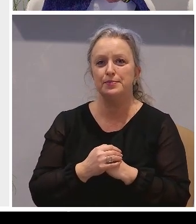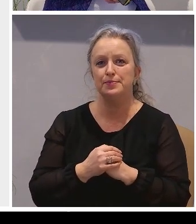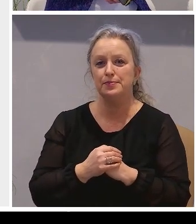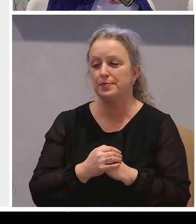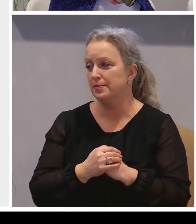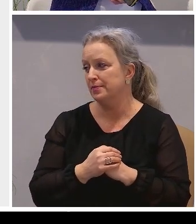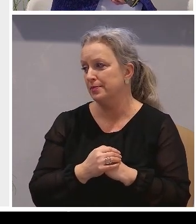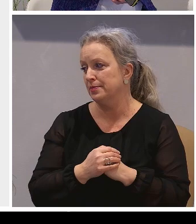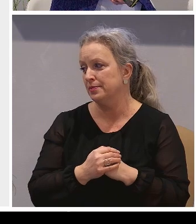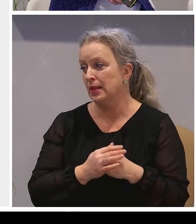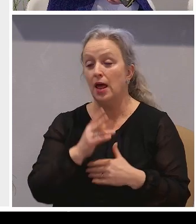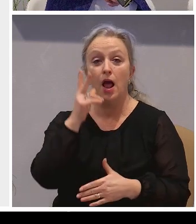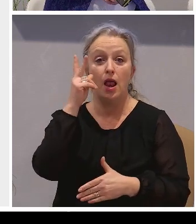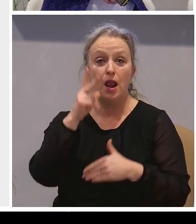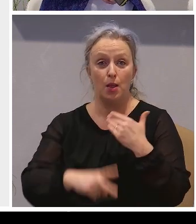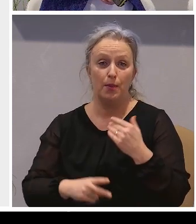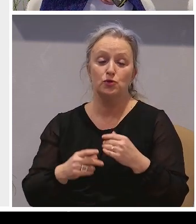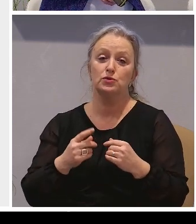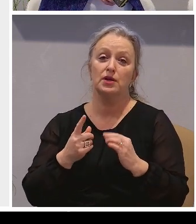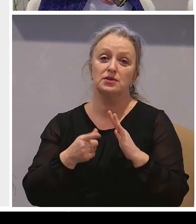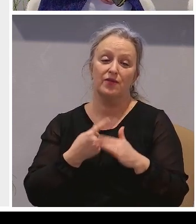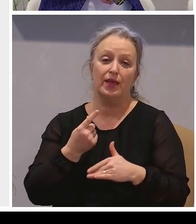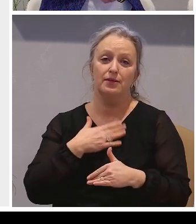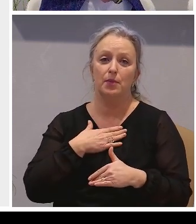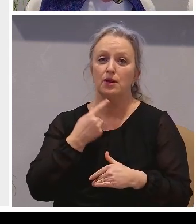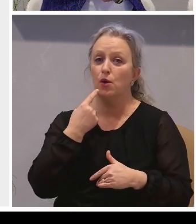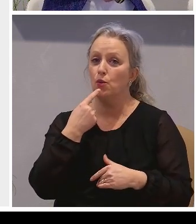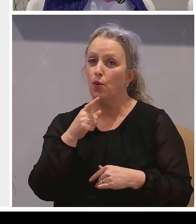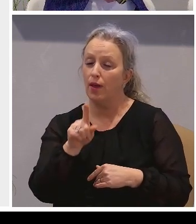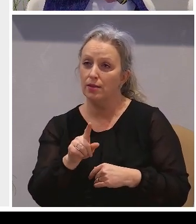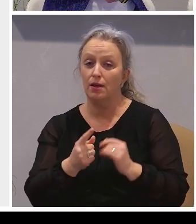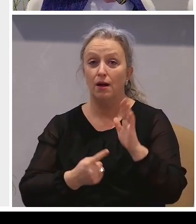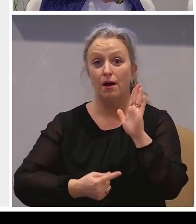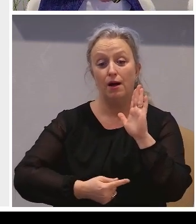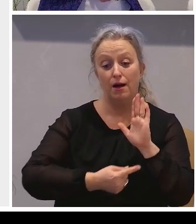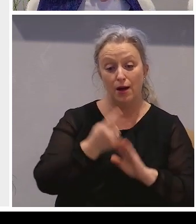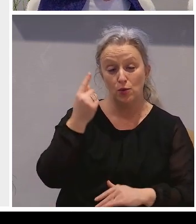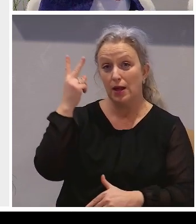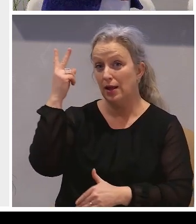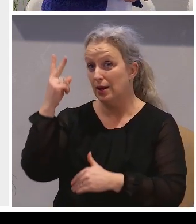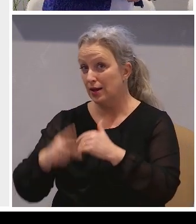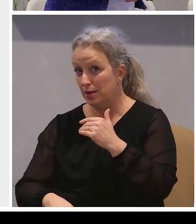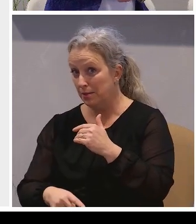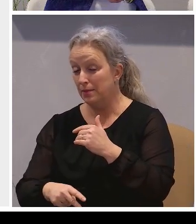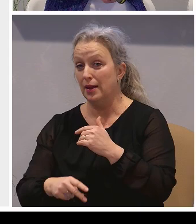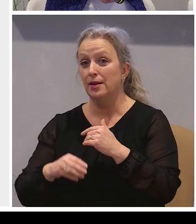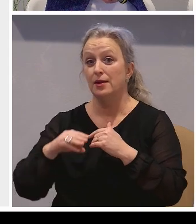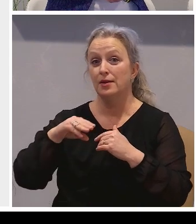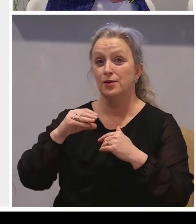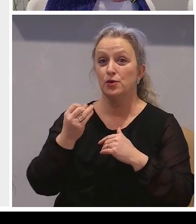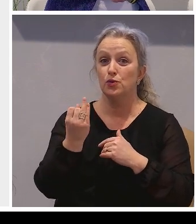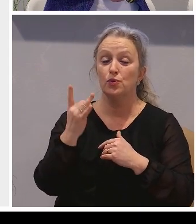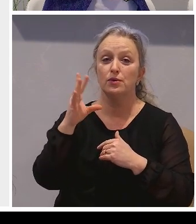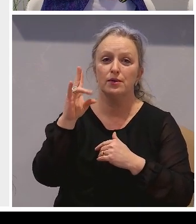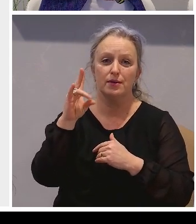This was designed by one of our lõpetuseks patients. tahan siis öelda veel To seda, finish, et I would like alustasin ja to say that lõpetan nüüd Turneri